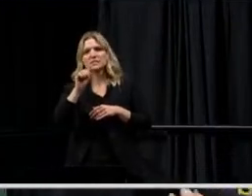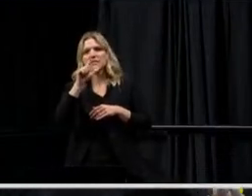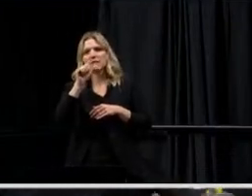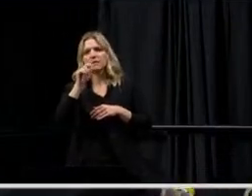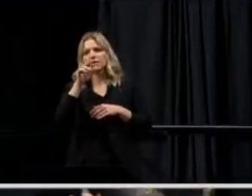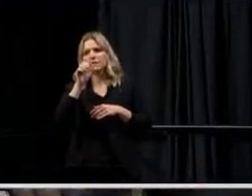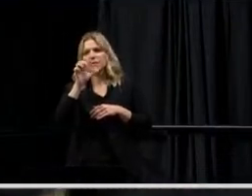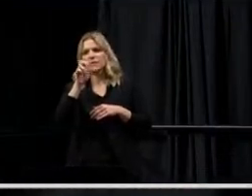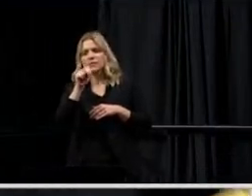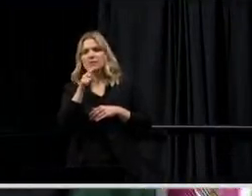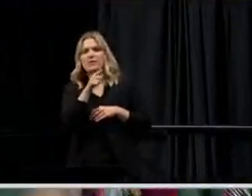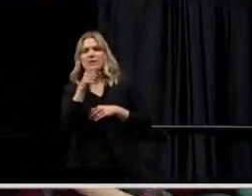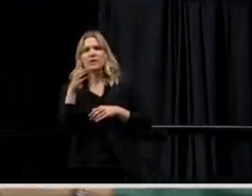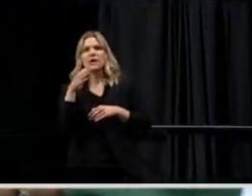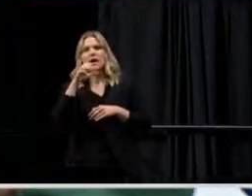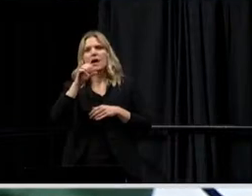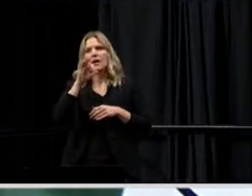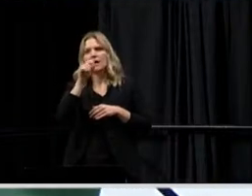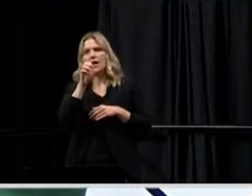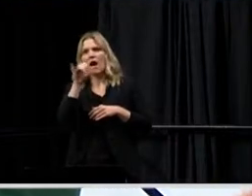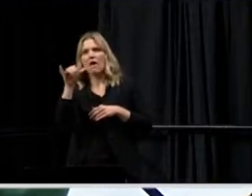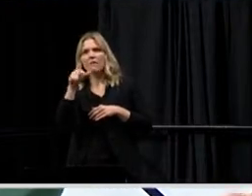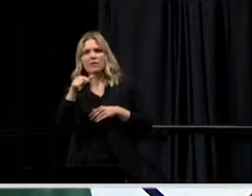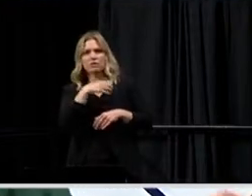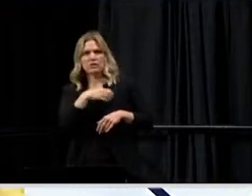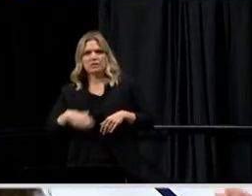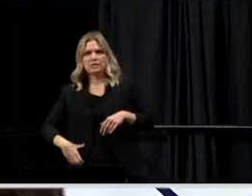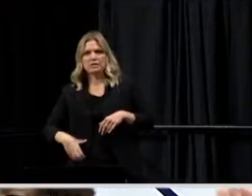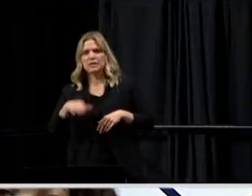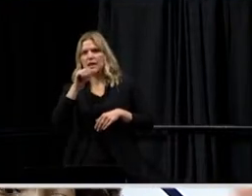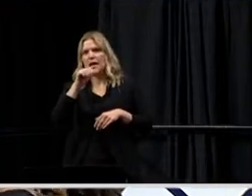Miss Aja Coffey, Ambassador.